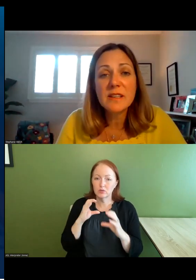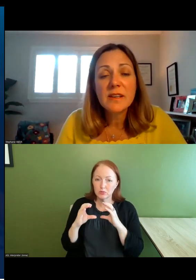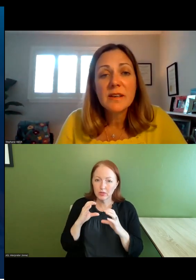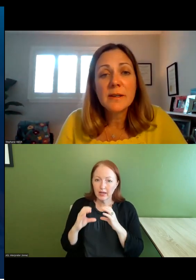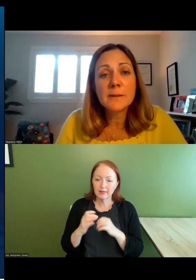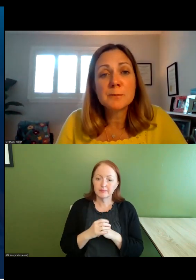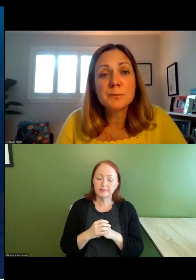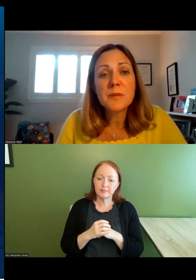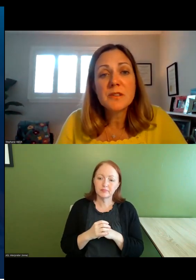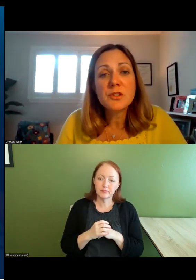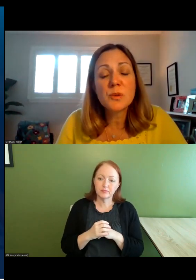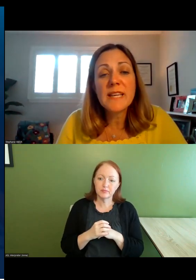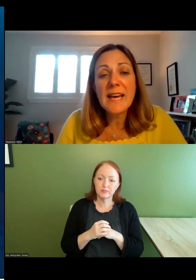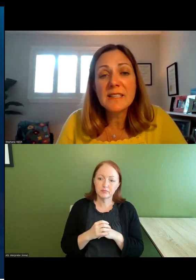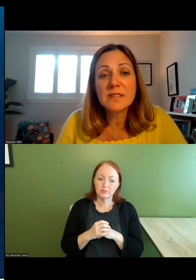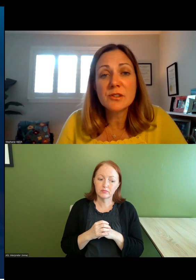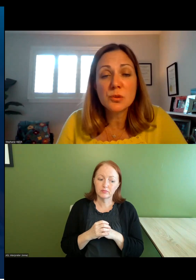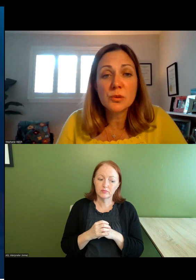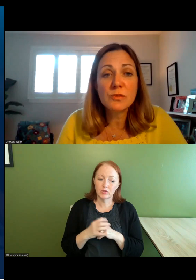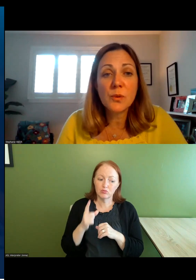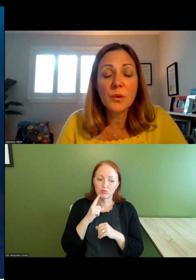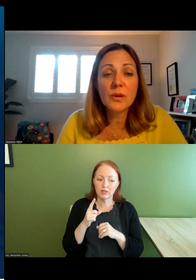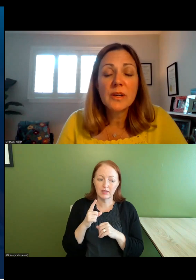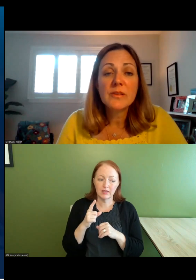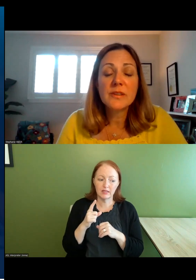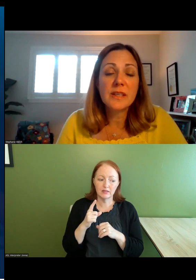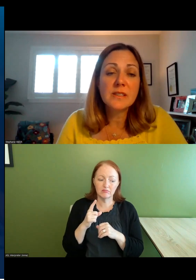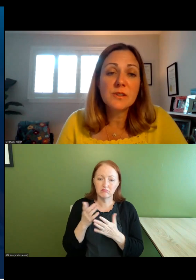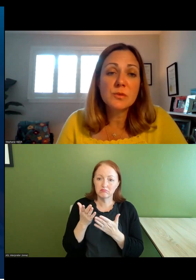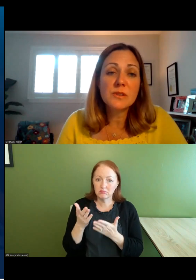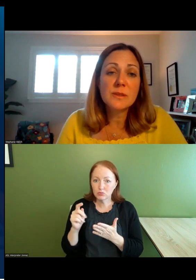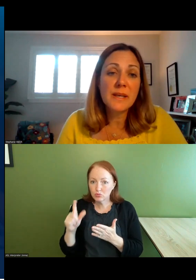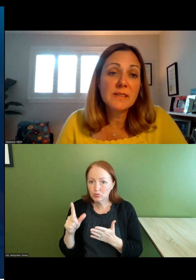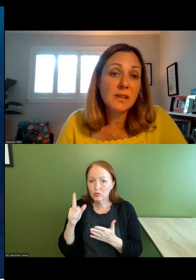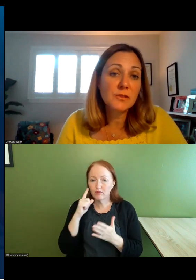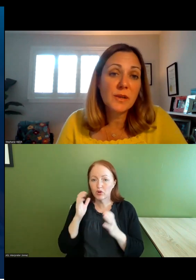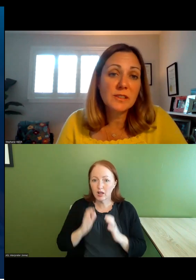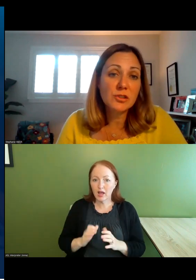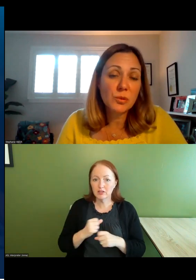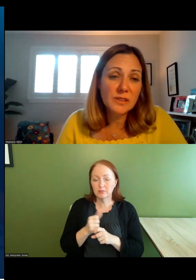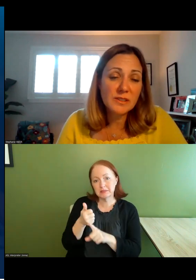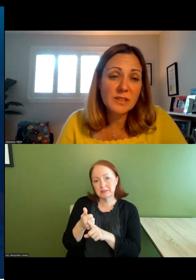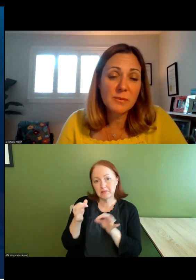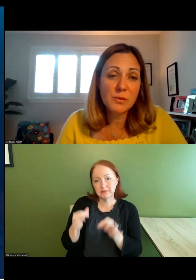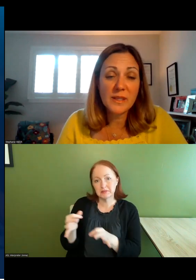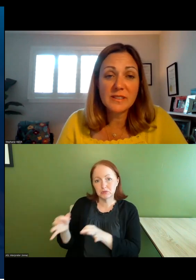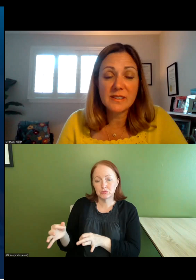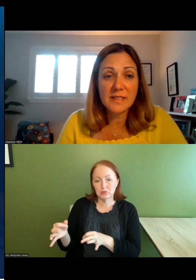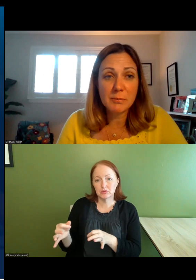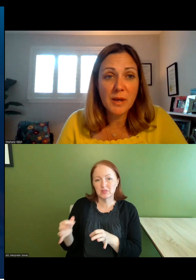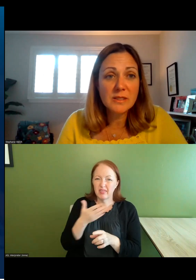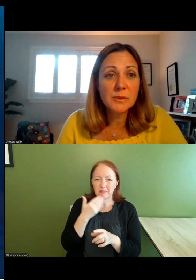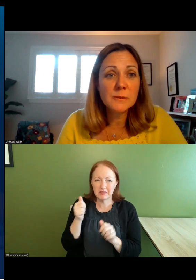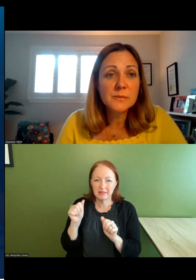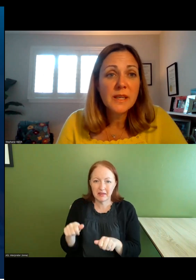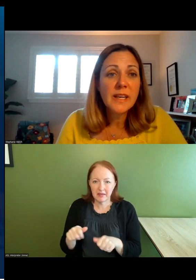that, to really act as a tool for the individual to make self-directed choices to the greatest